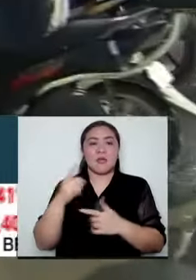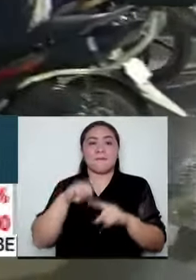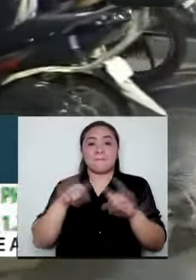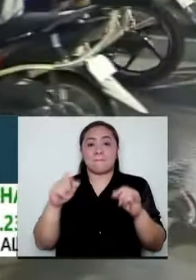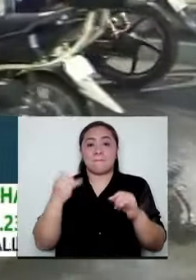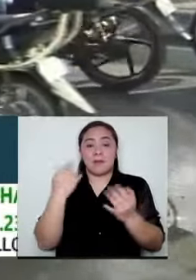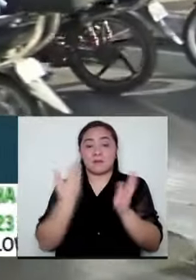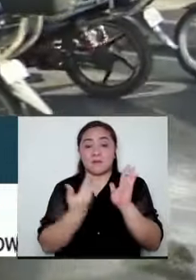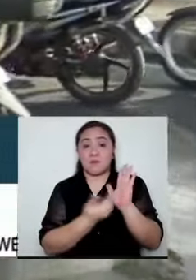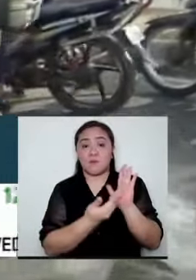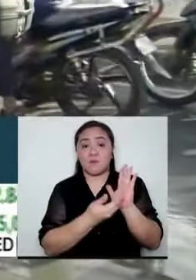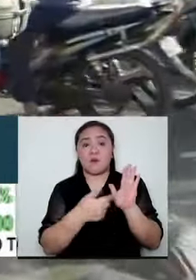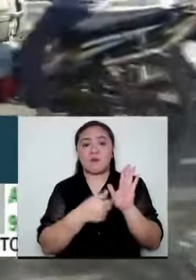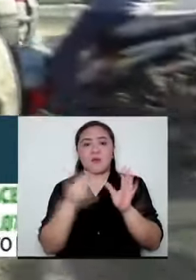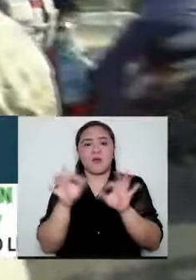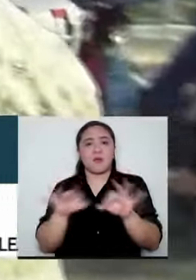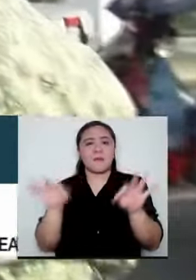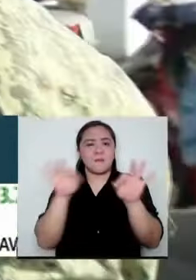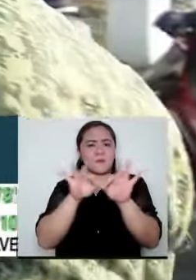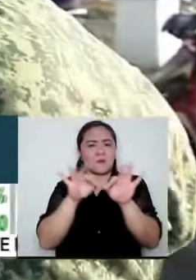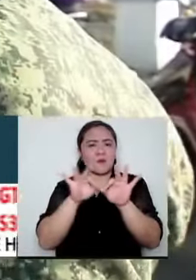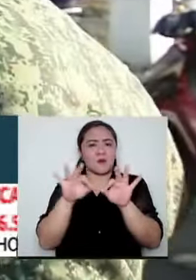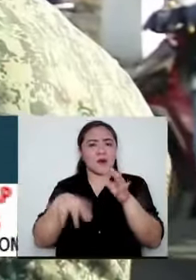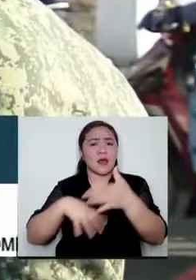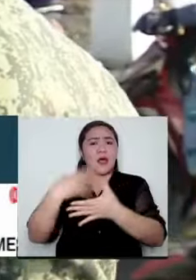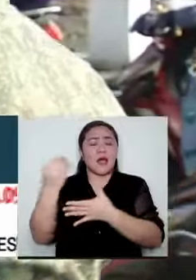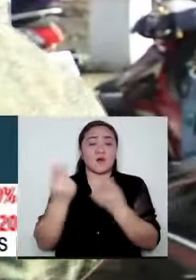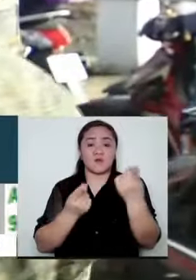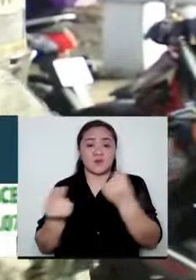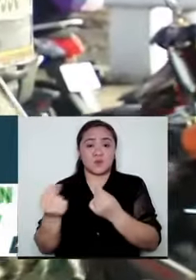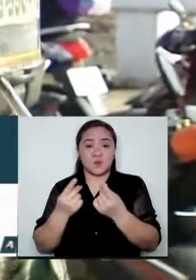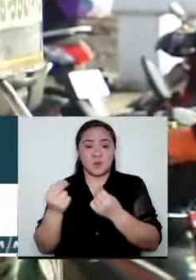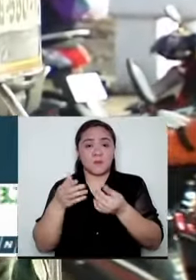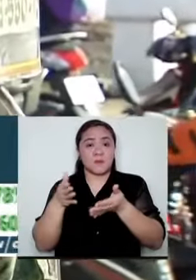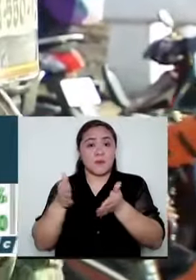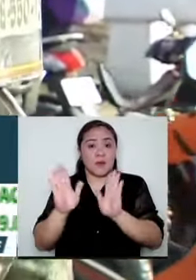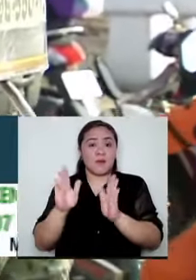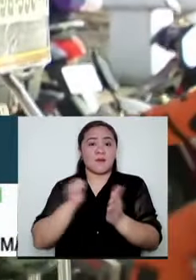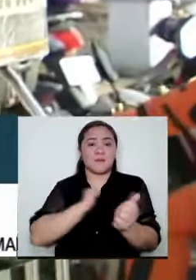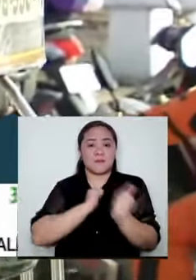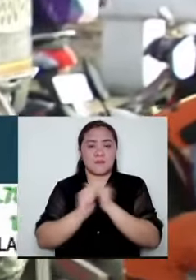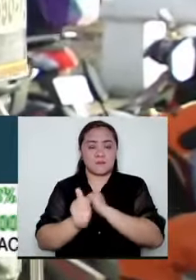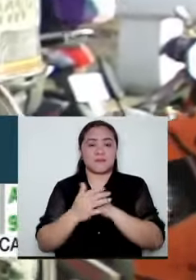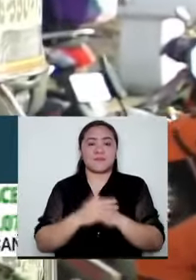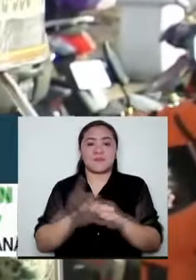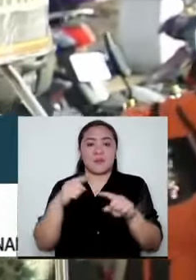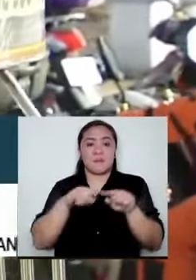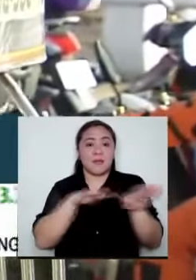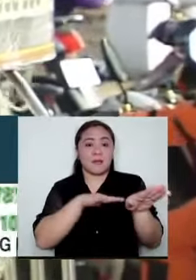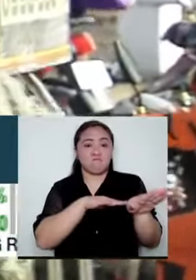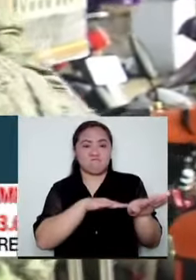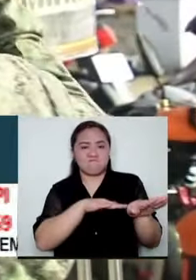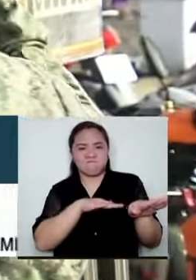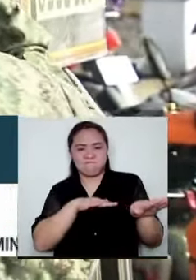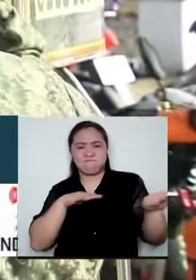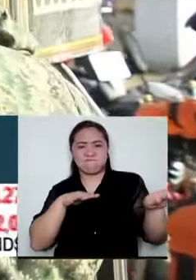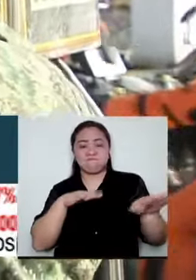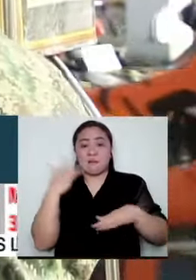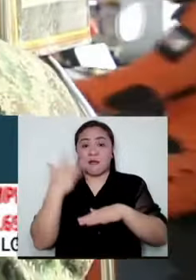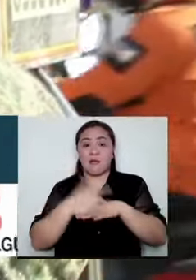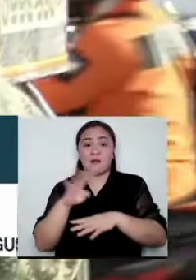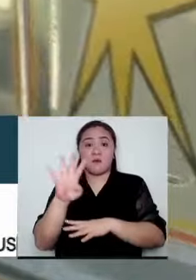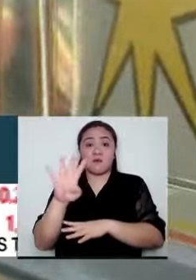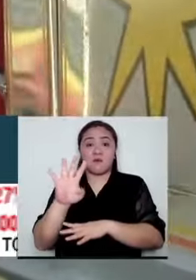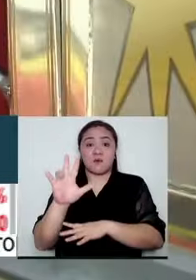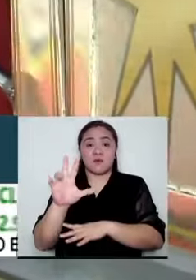that they are doing essential work, they will be allowed to pass. Traffic started building up as early as 4:30 a.m.,